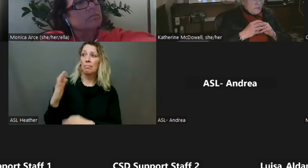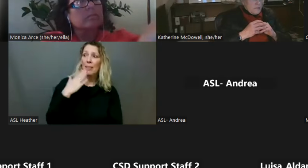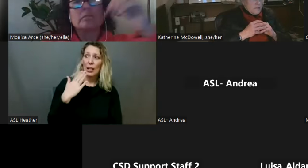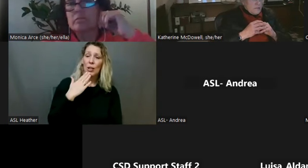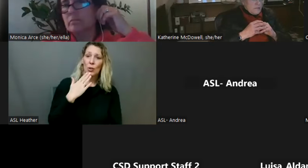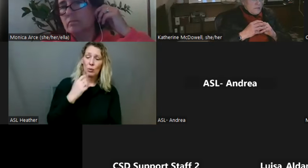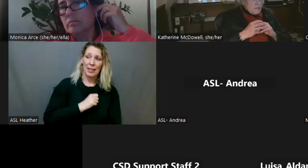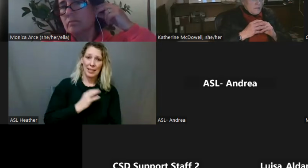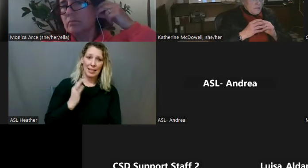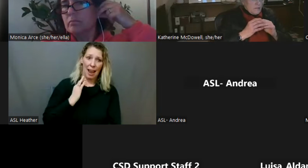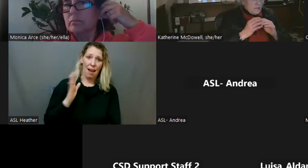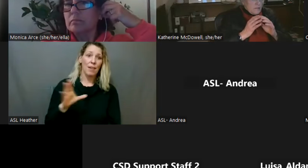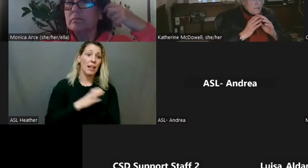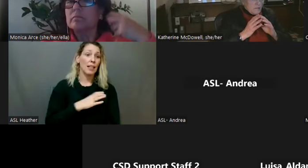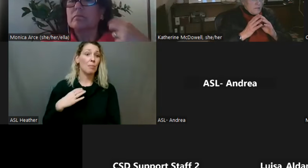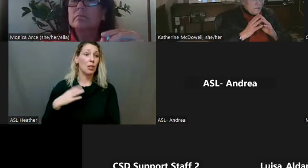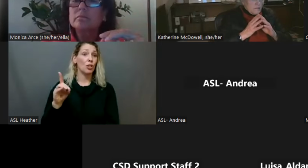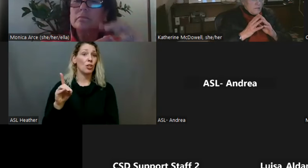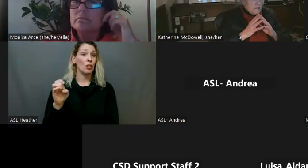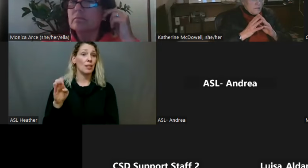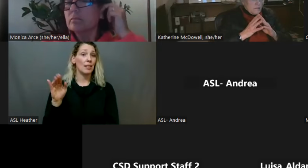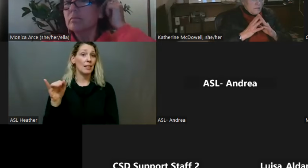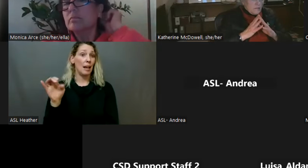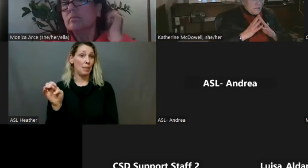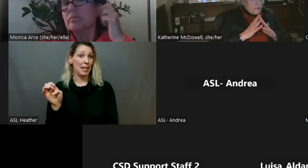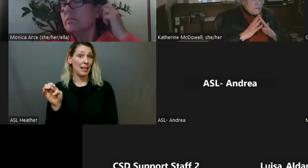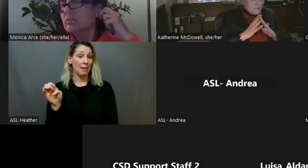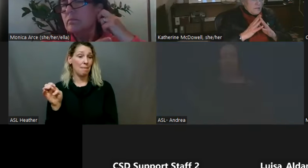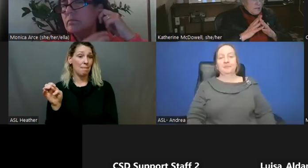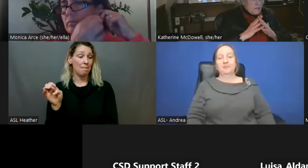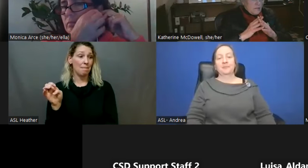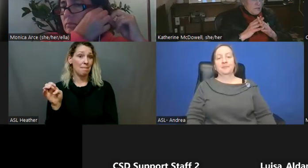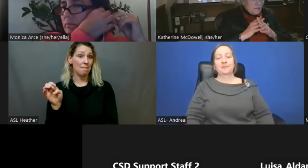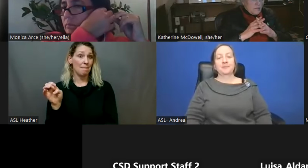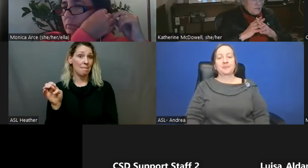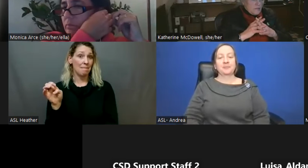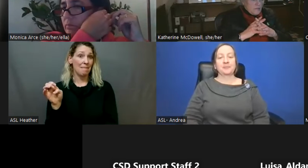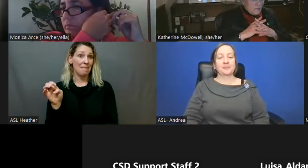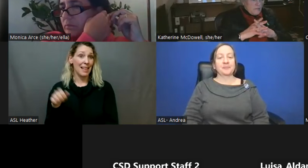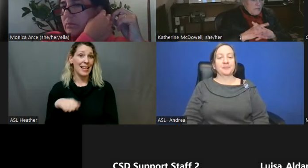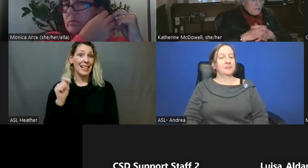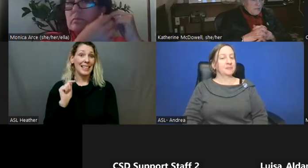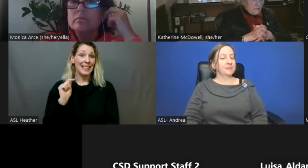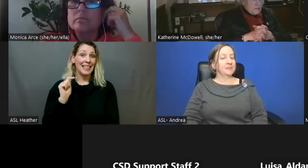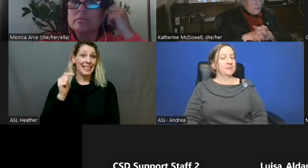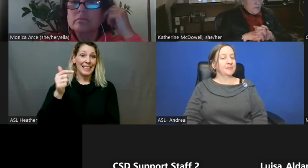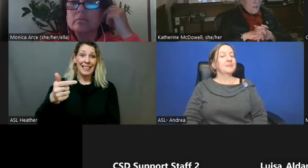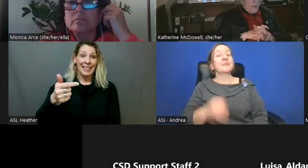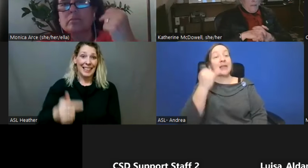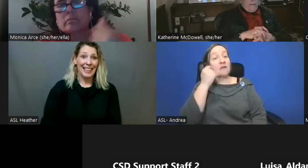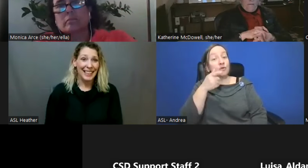staff. Commissioner Debbie. So if you're allowed to have 2 subcommittees meeting